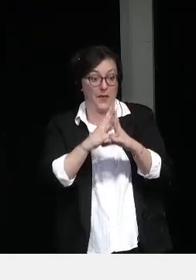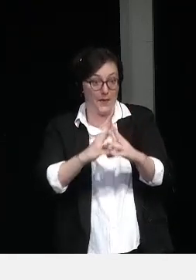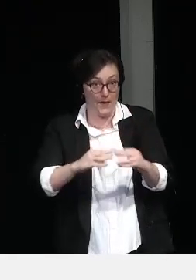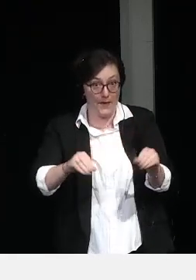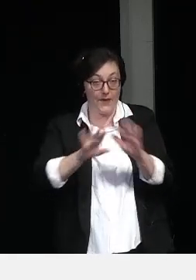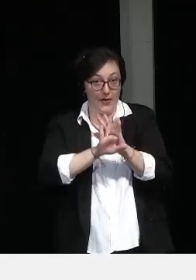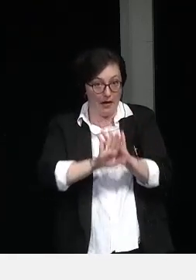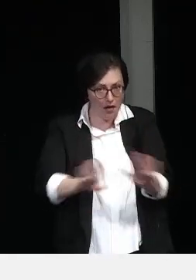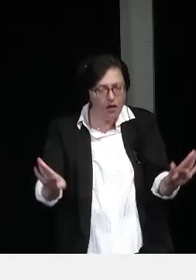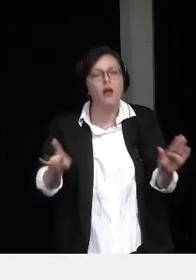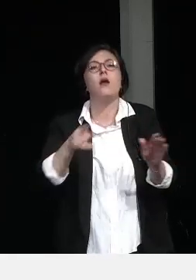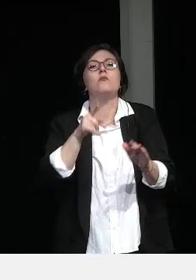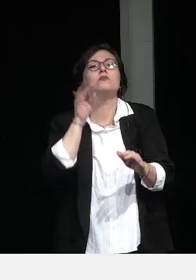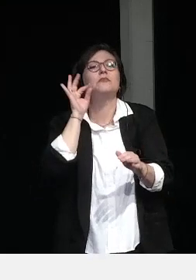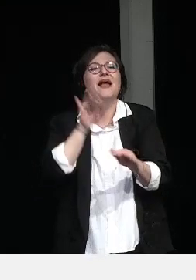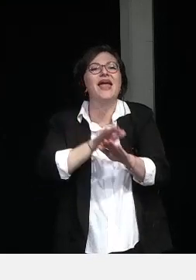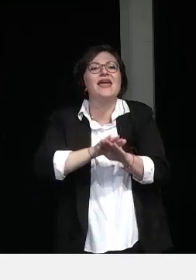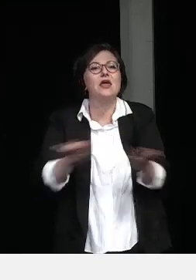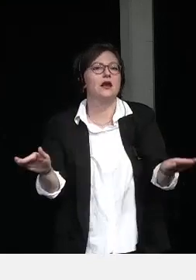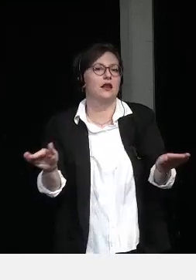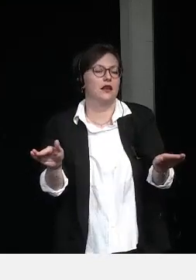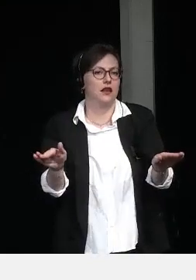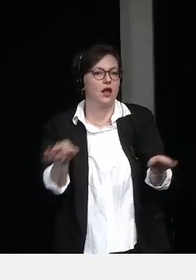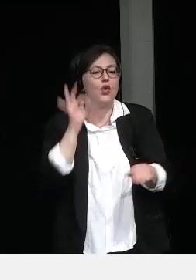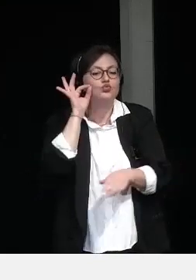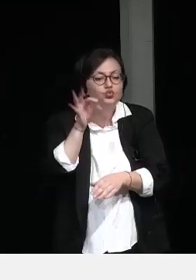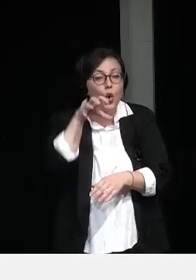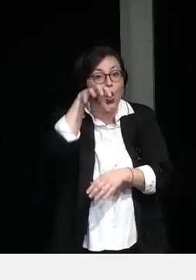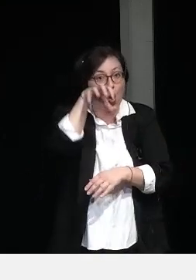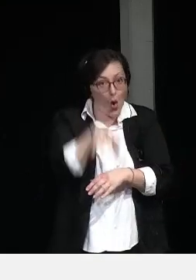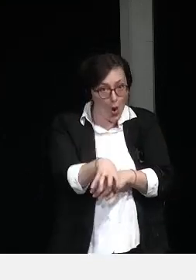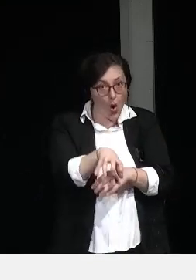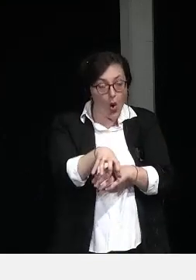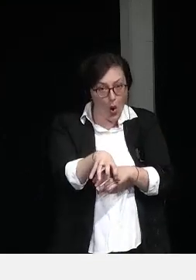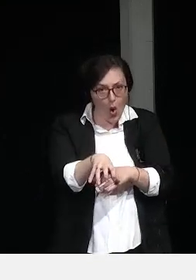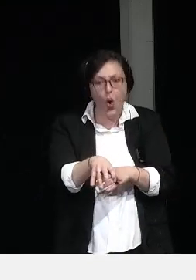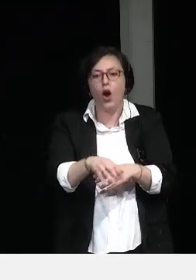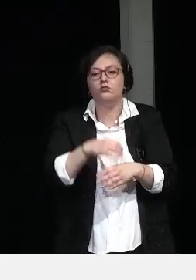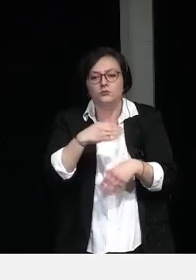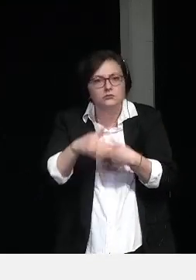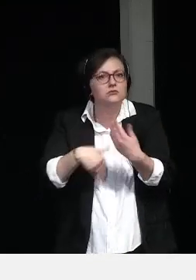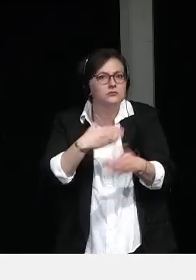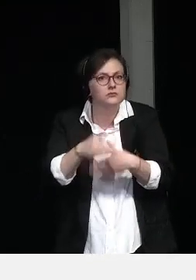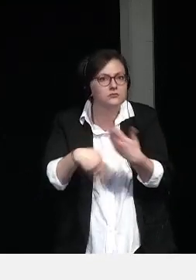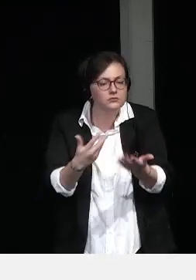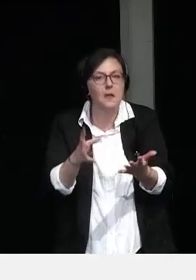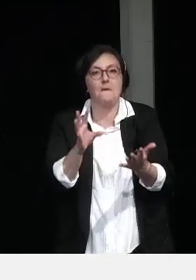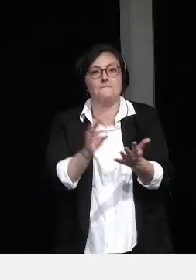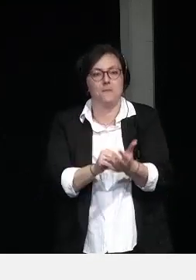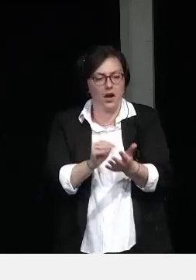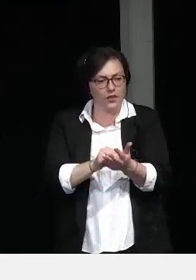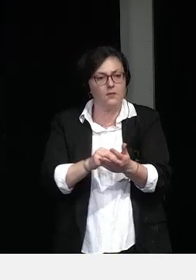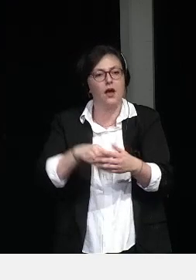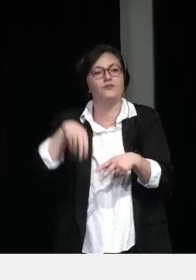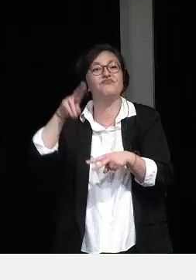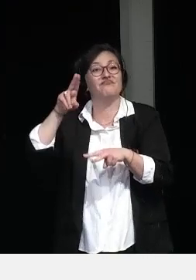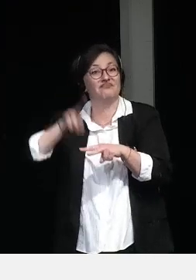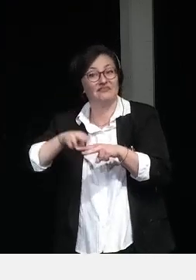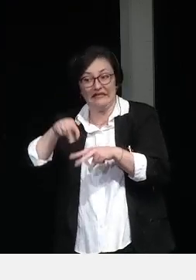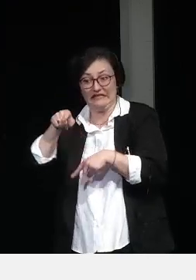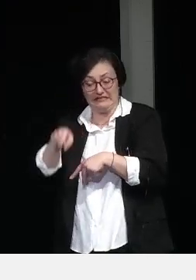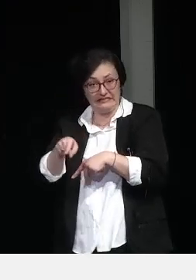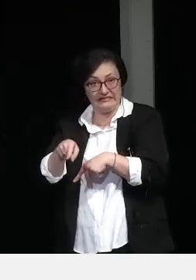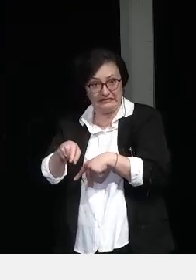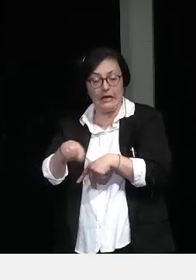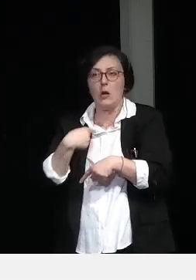concerned about what is happening now in Israel. I mean, I'm on the part on the side of the victim, so it's